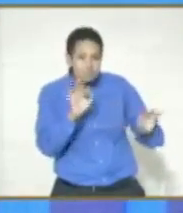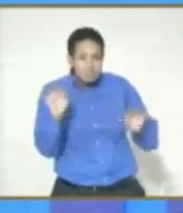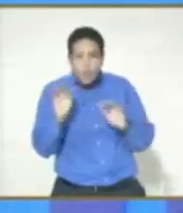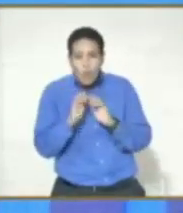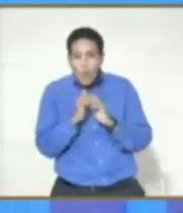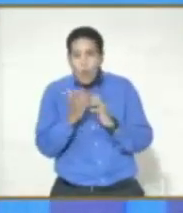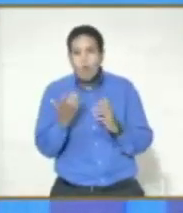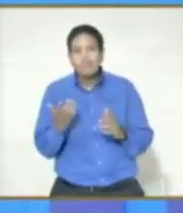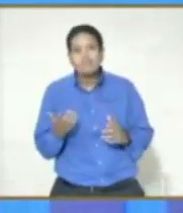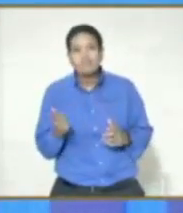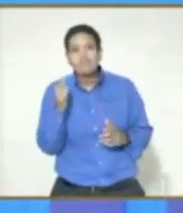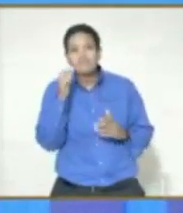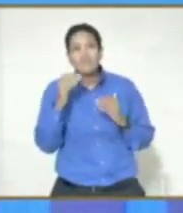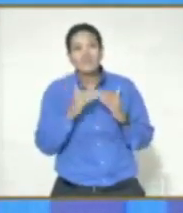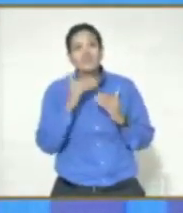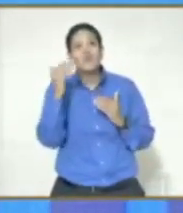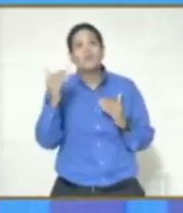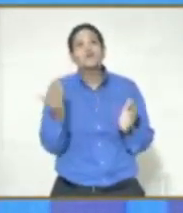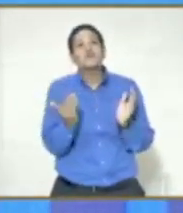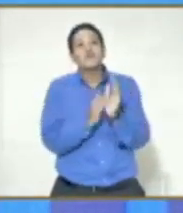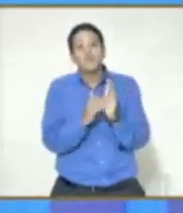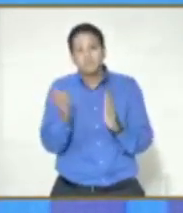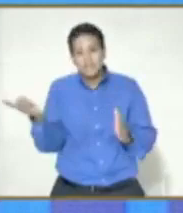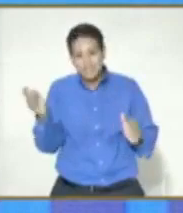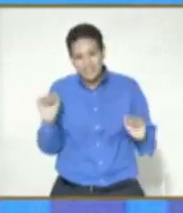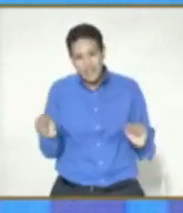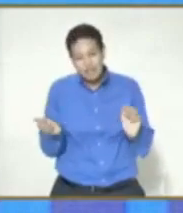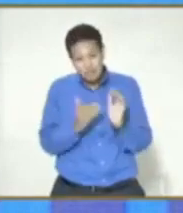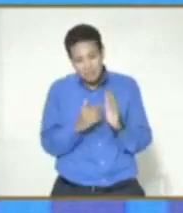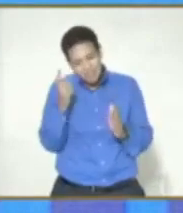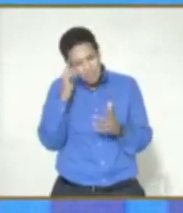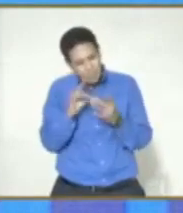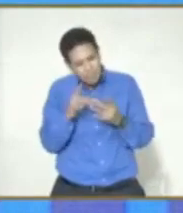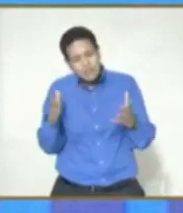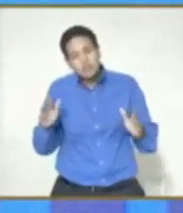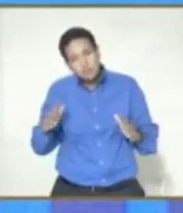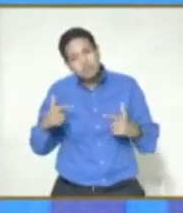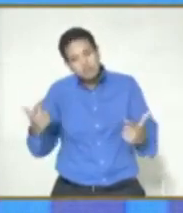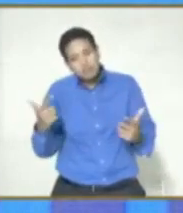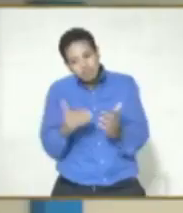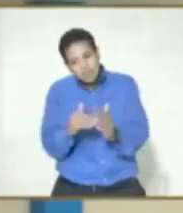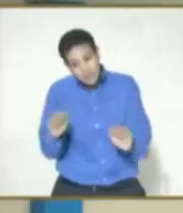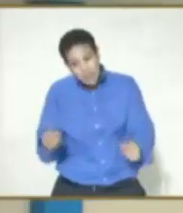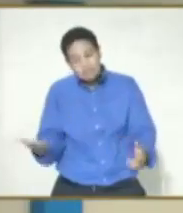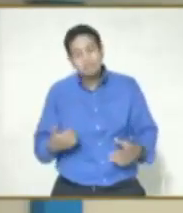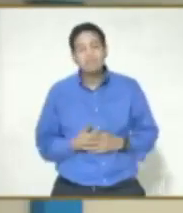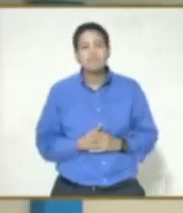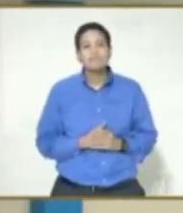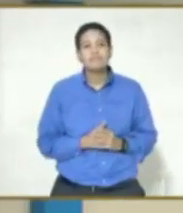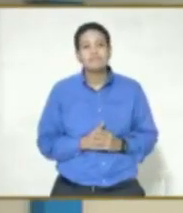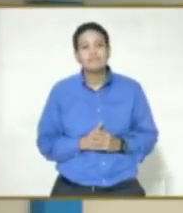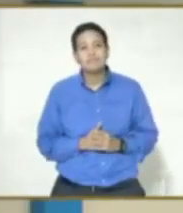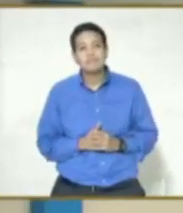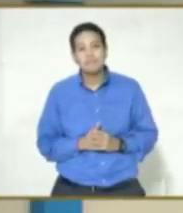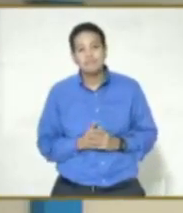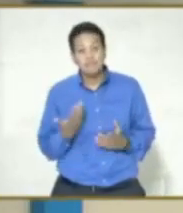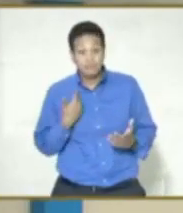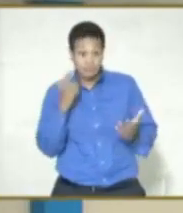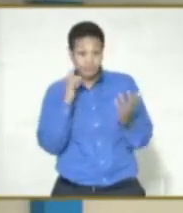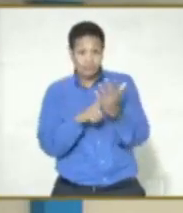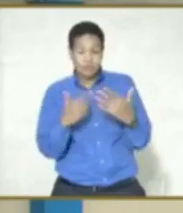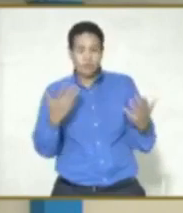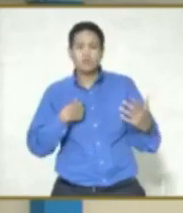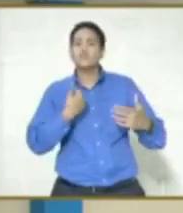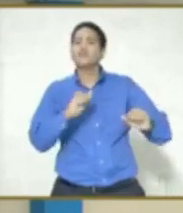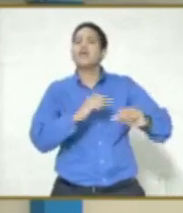it is not too much to repeat it. That's correct. So what we have recognized is that, one, we try to